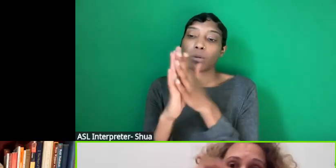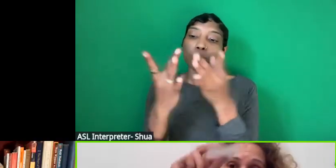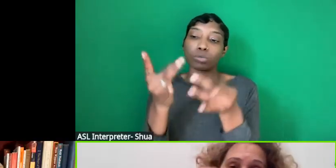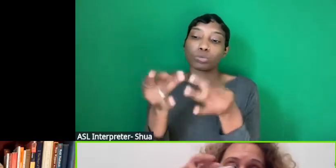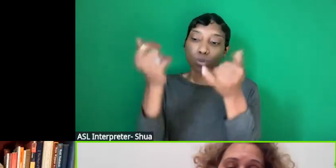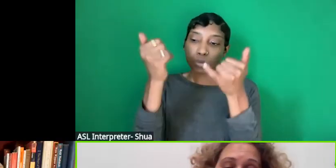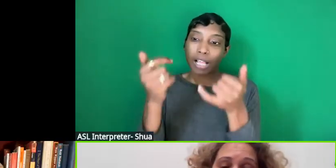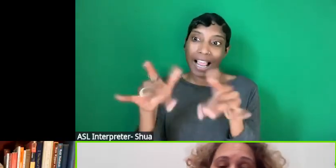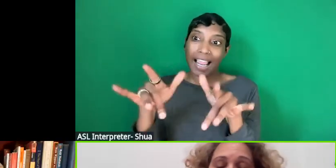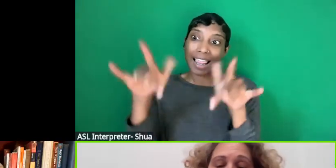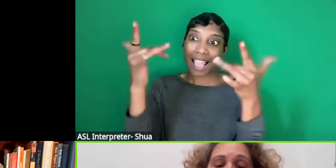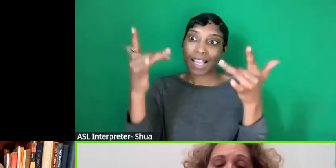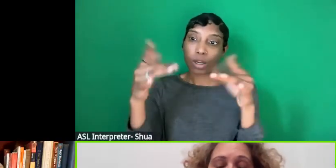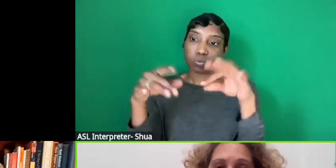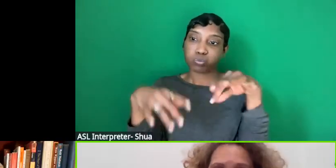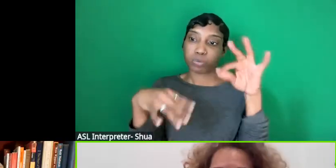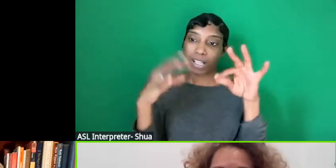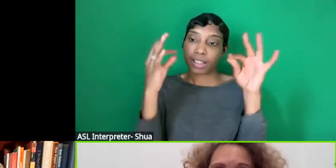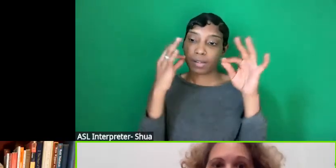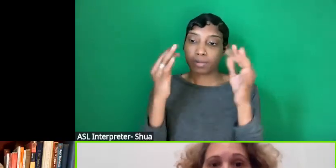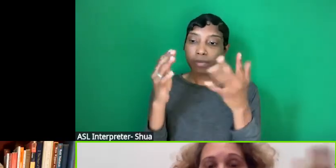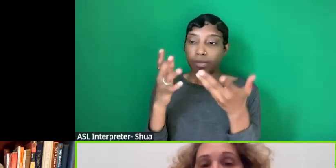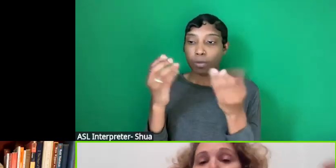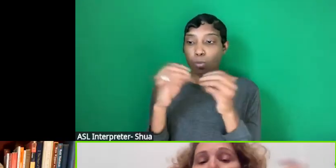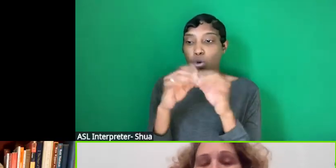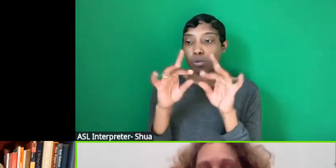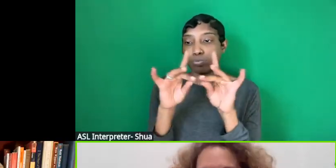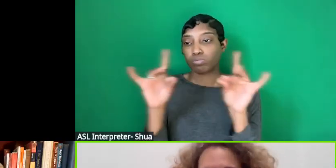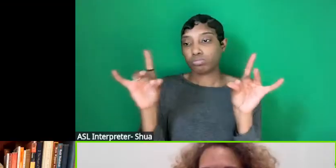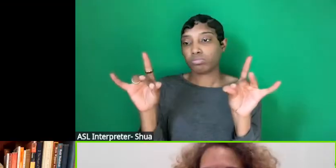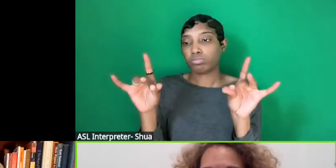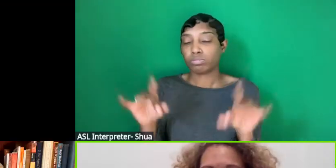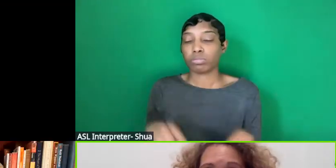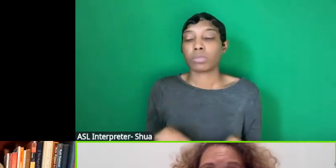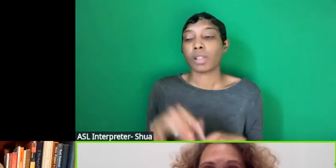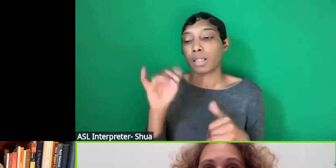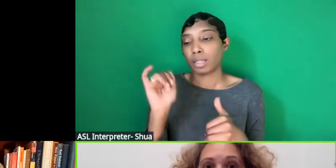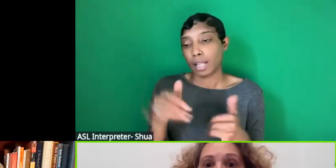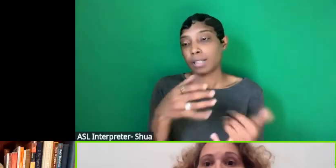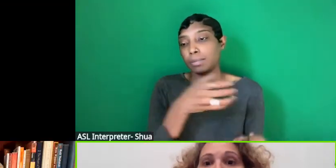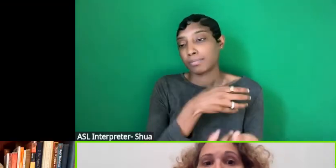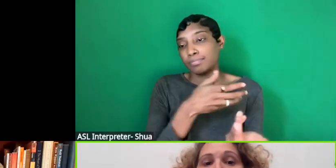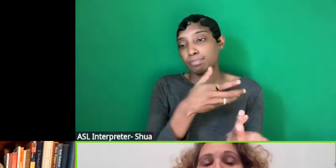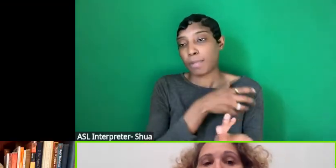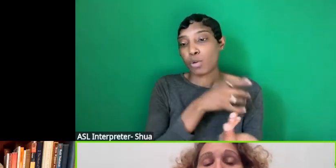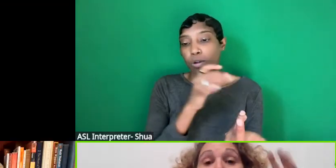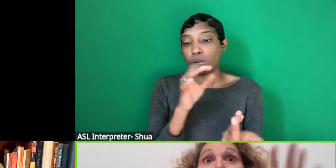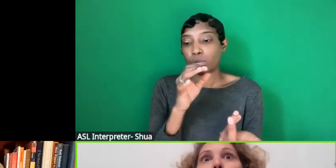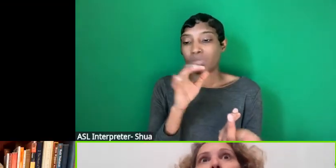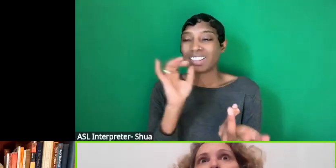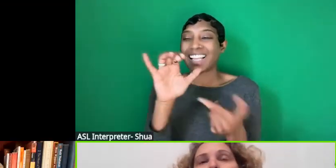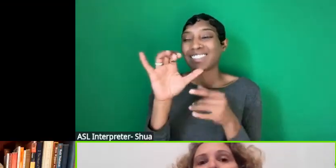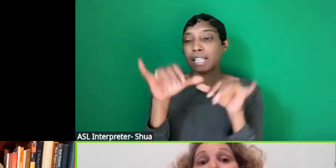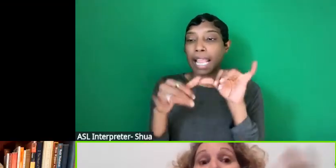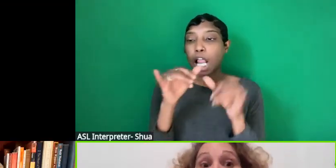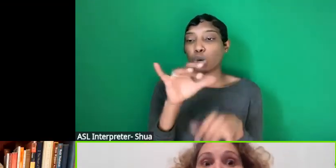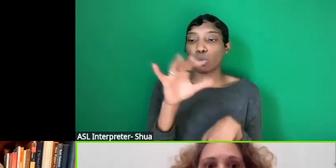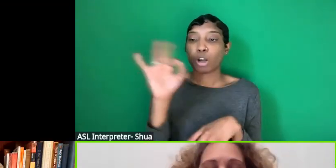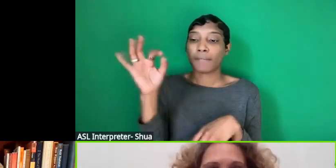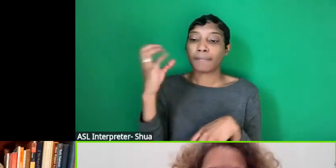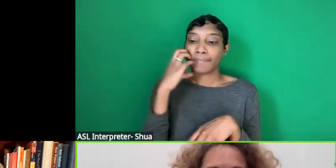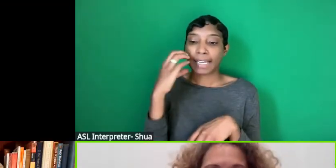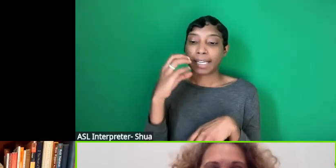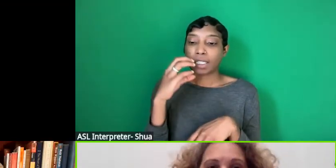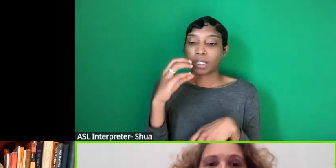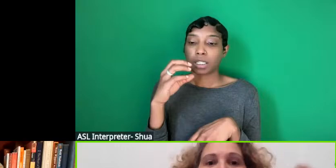see how light and airy and thin this one is and more kind of uniform. So that's the caliper, that thickness. And it's usually measured in